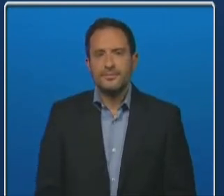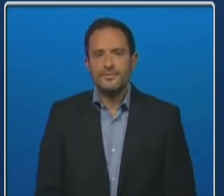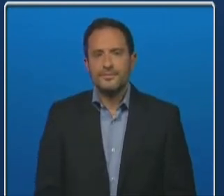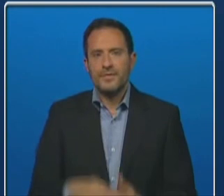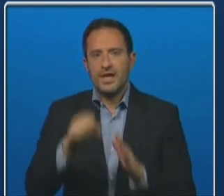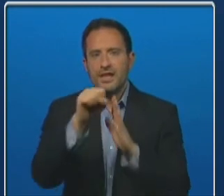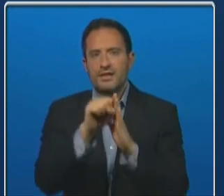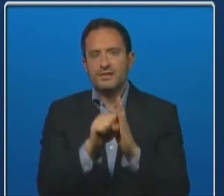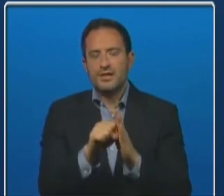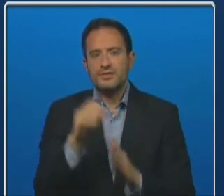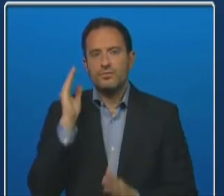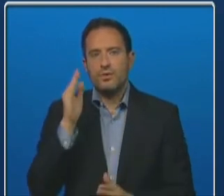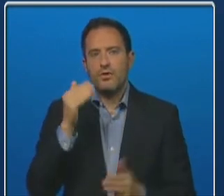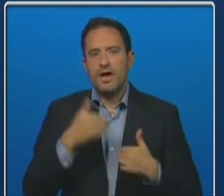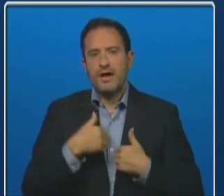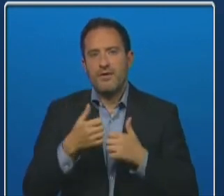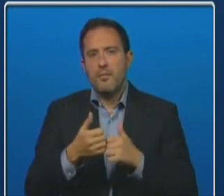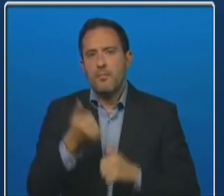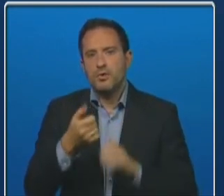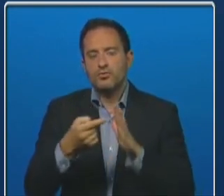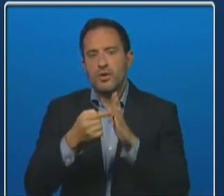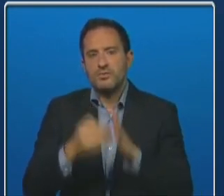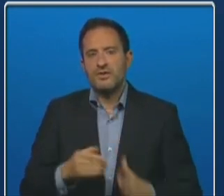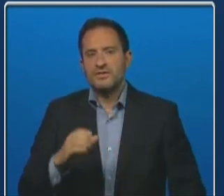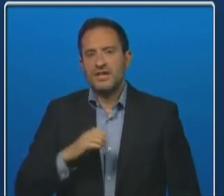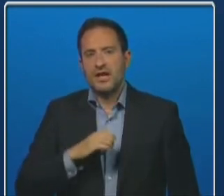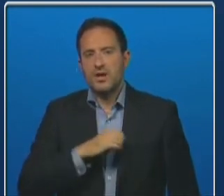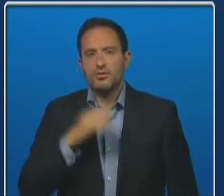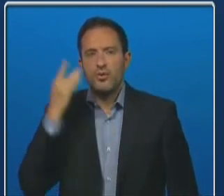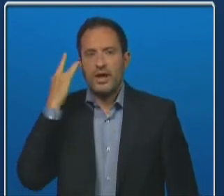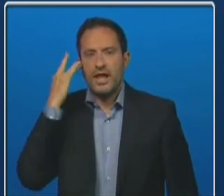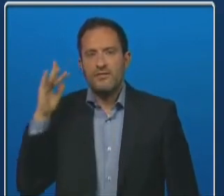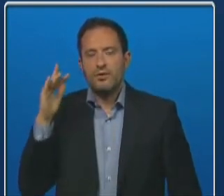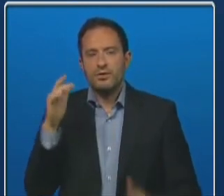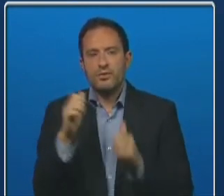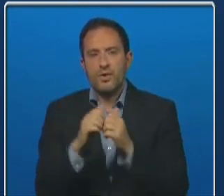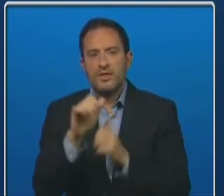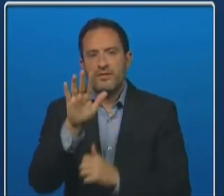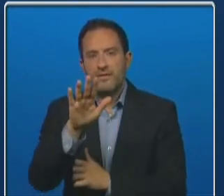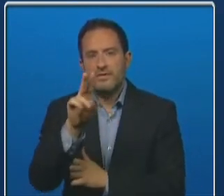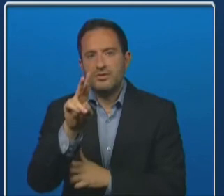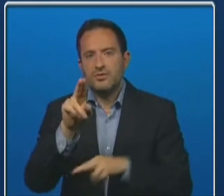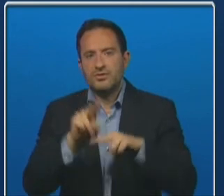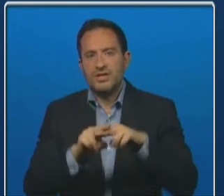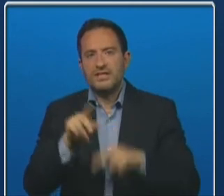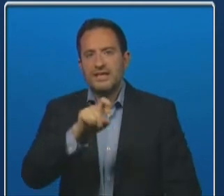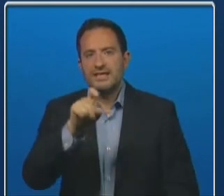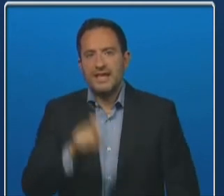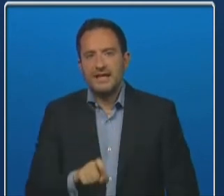The states that will have the most representatives in Congress are California with 52 seats, Texas with